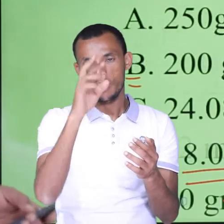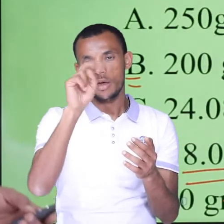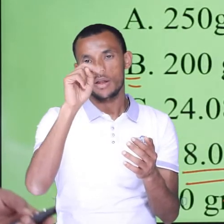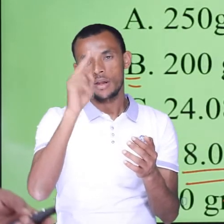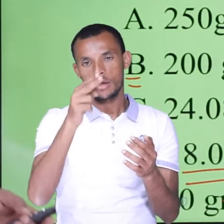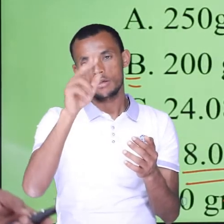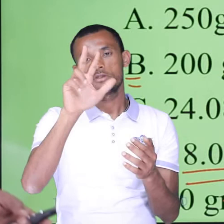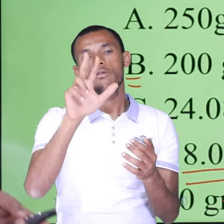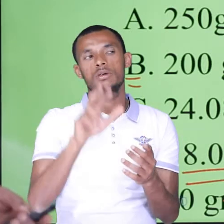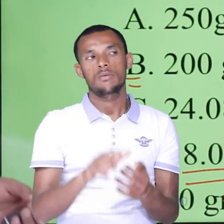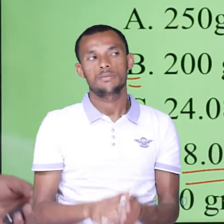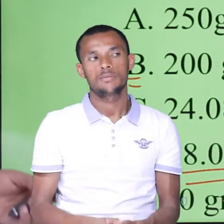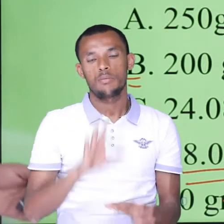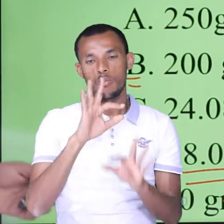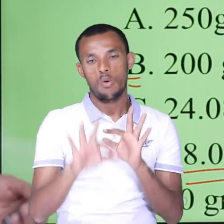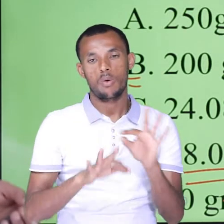Okay.